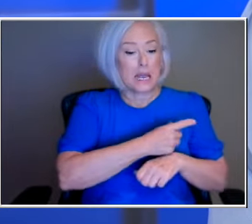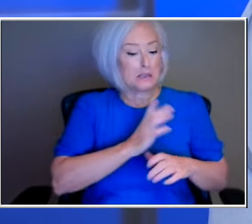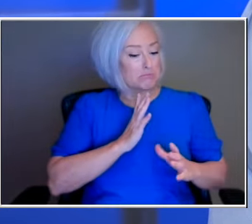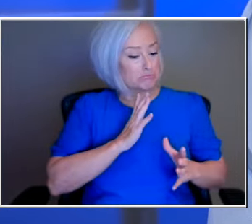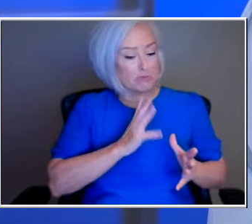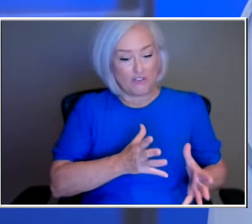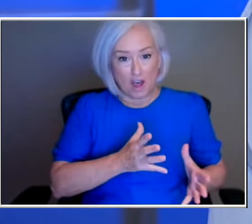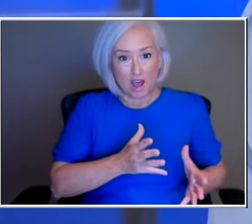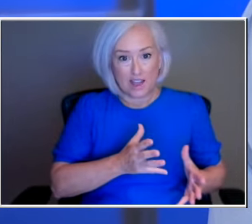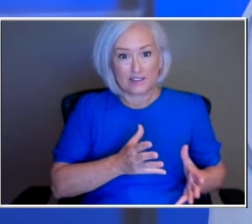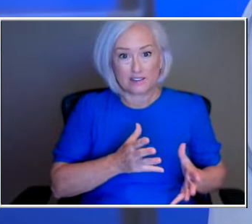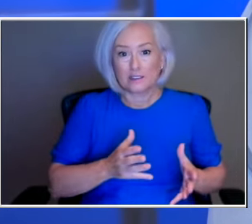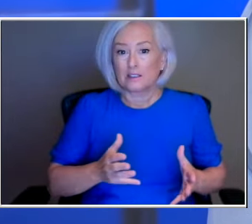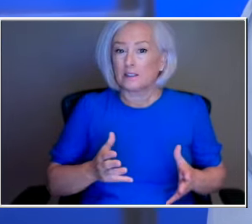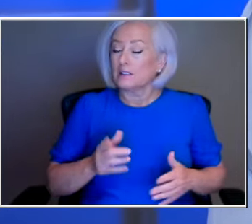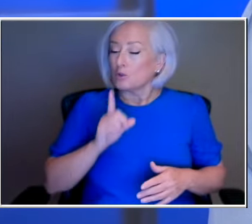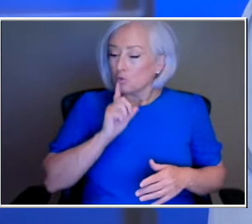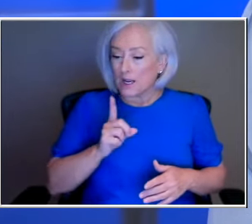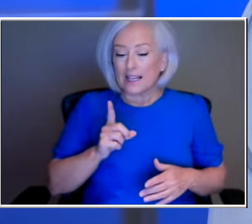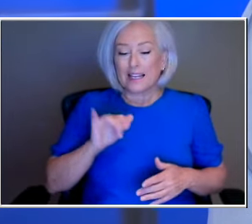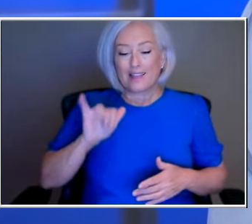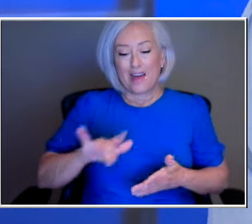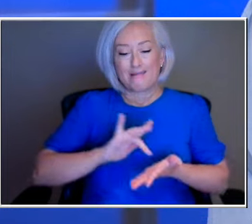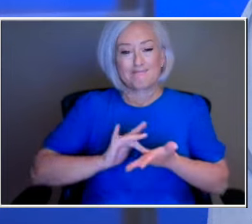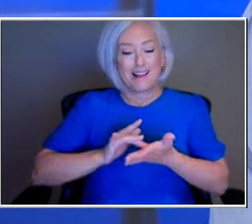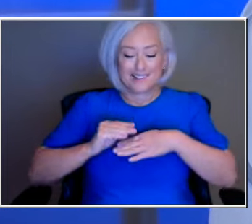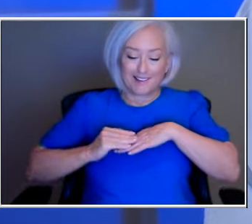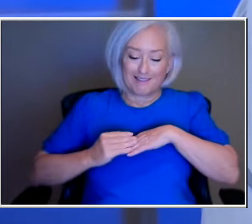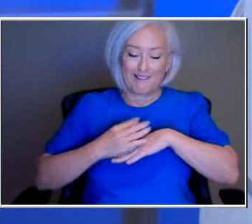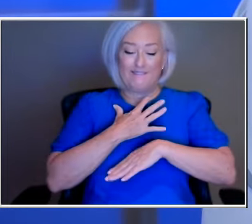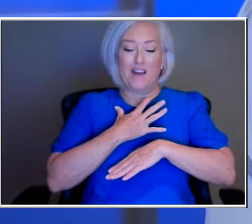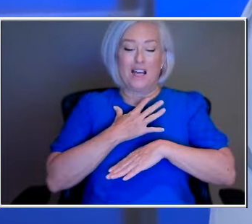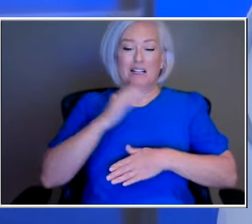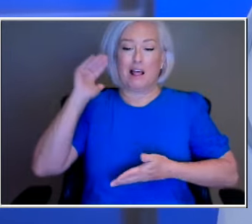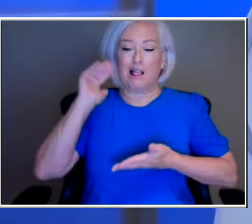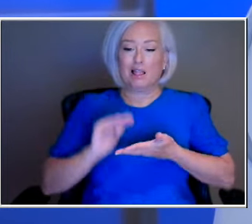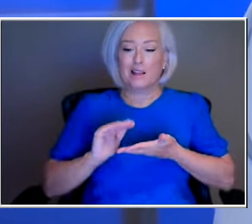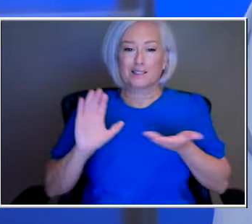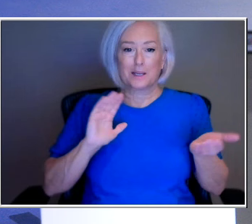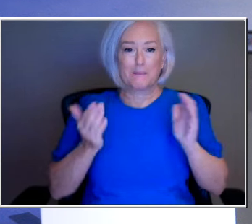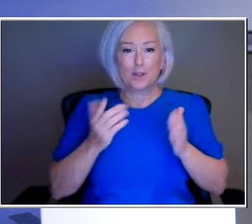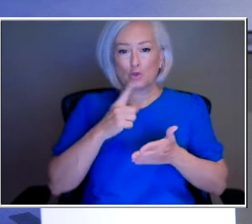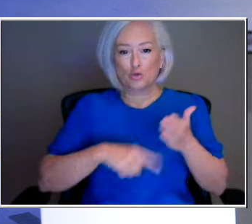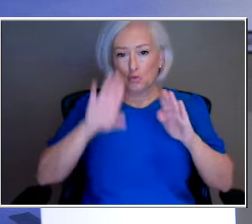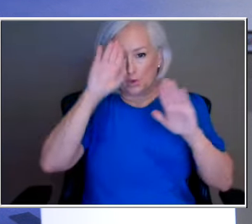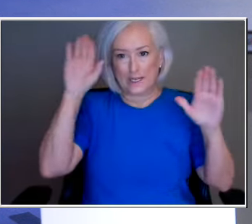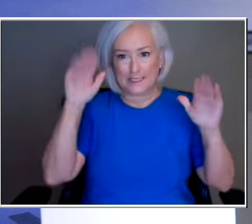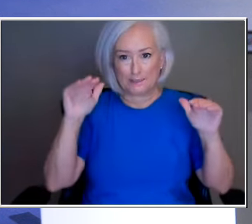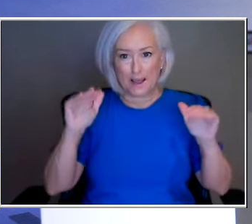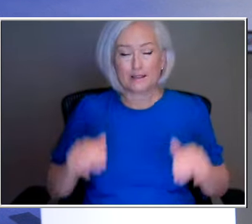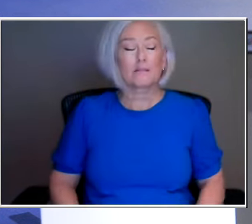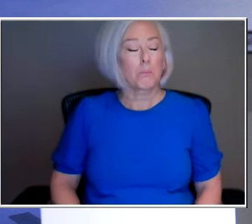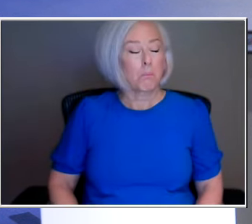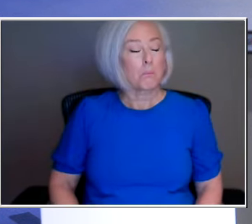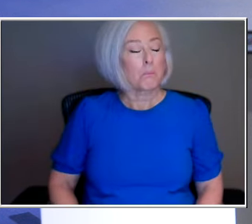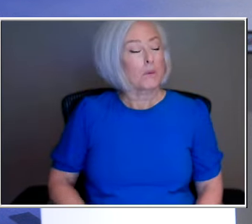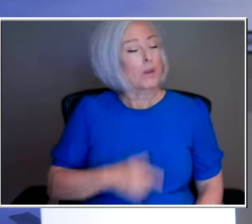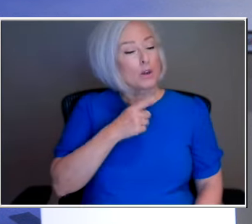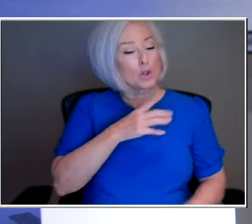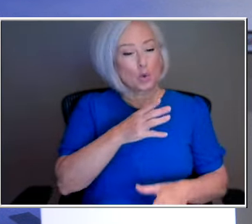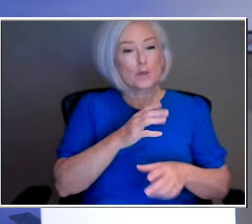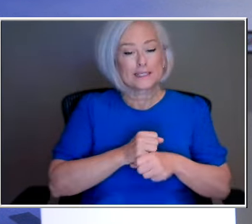side effects were much less than I expected. I expected a lot worse. Well, and you also received some